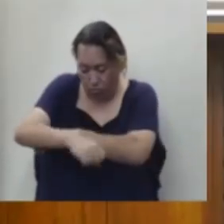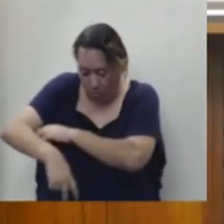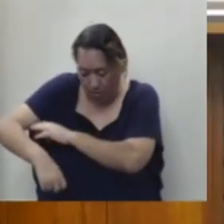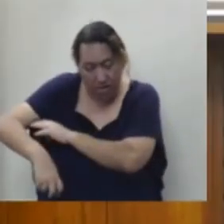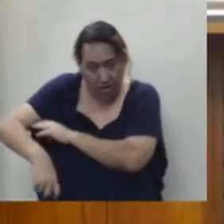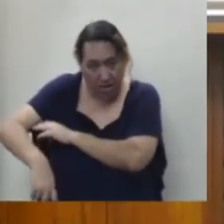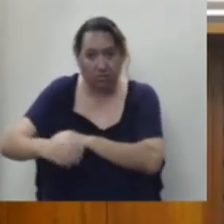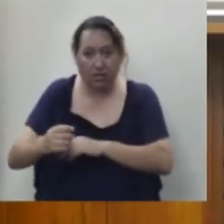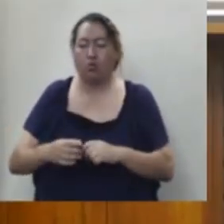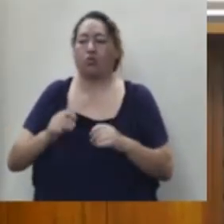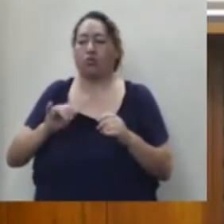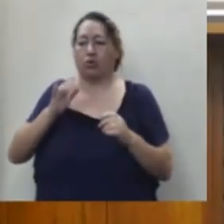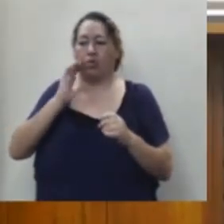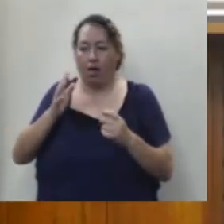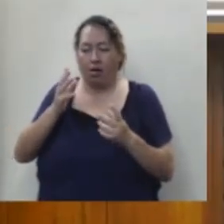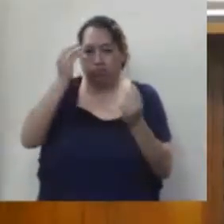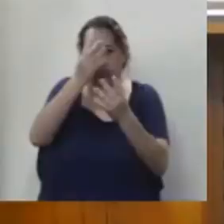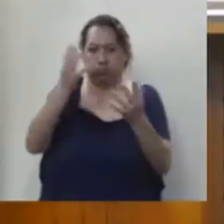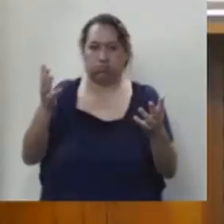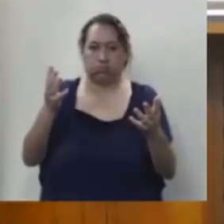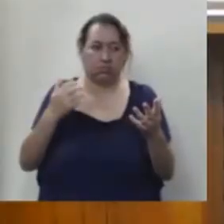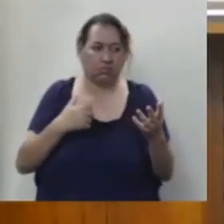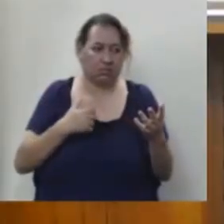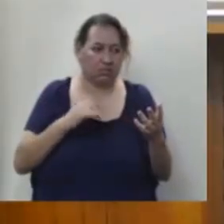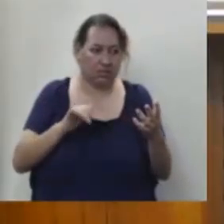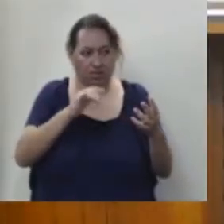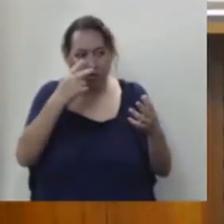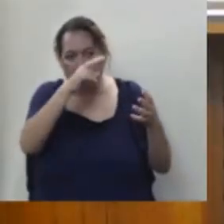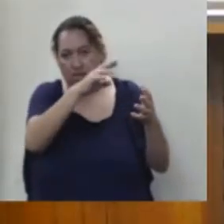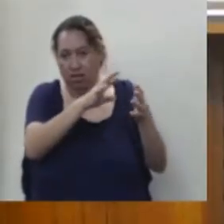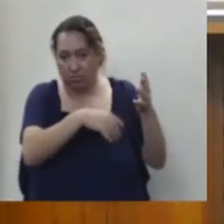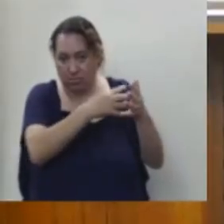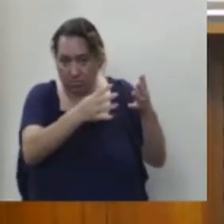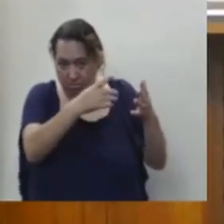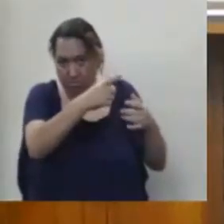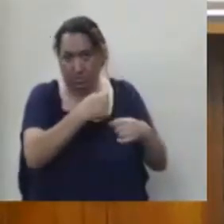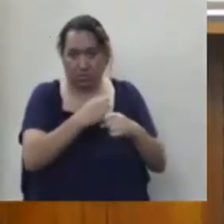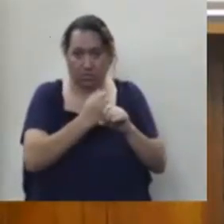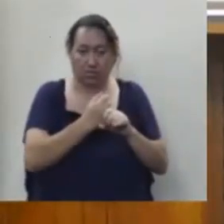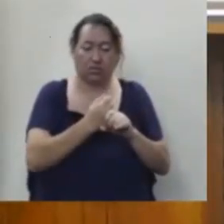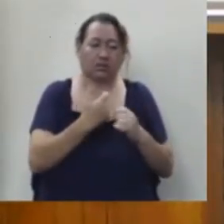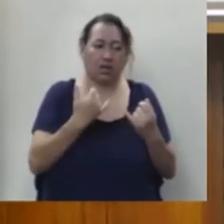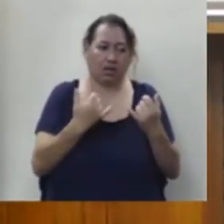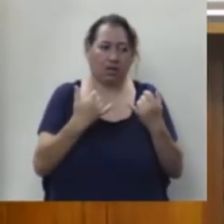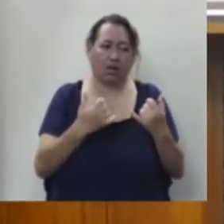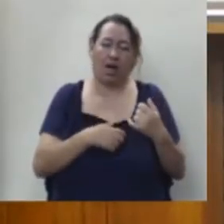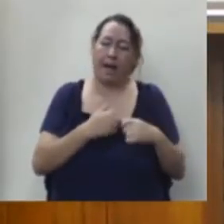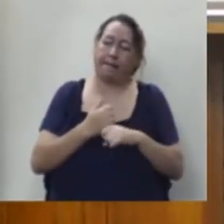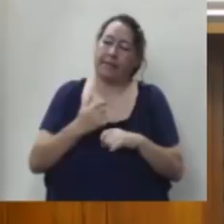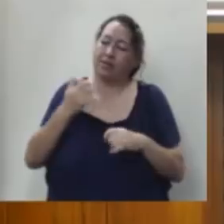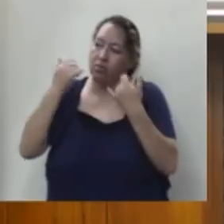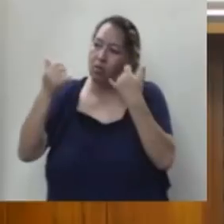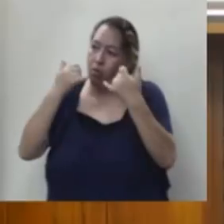rep that you see, right, what we're doing. And again, I made some phone calls and I asked several